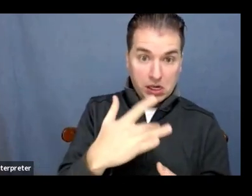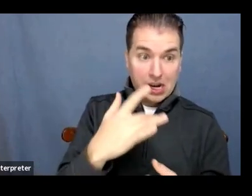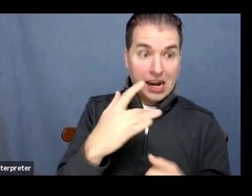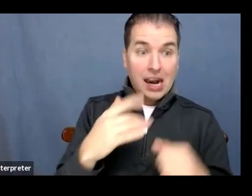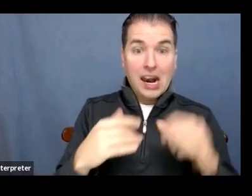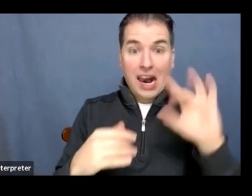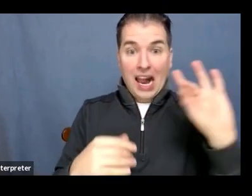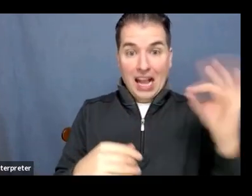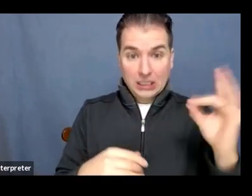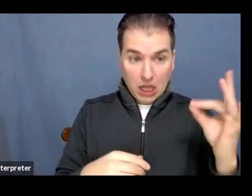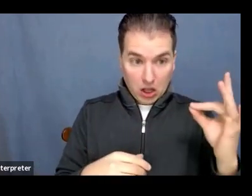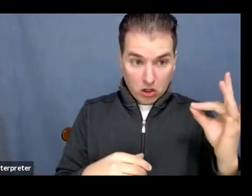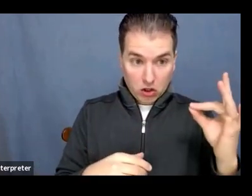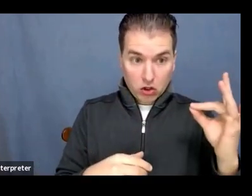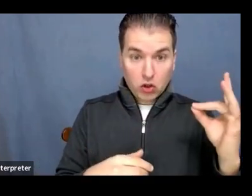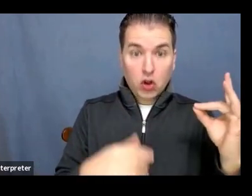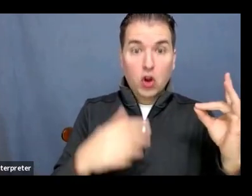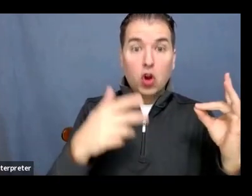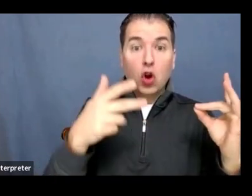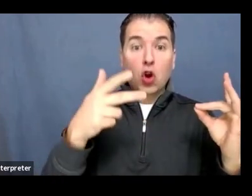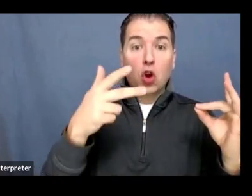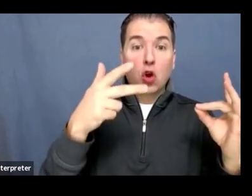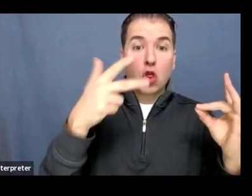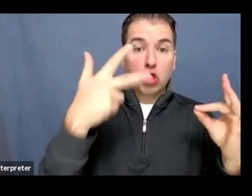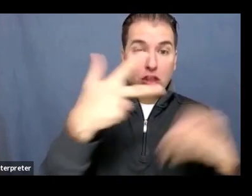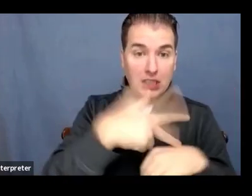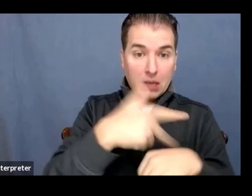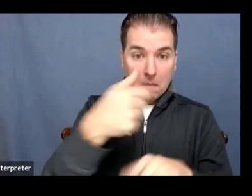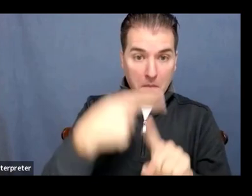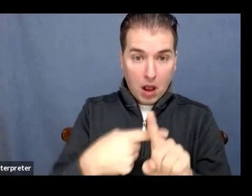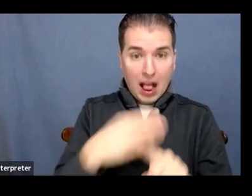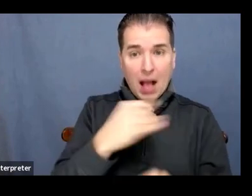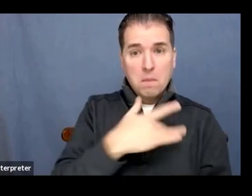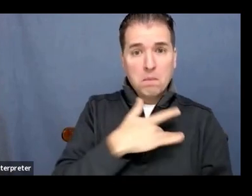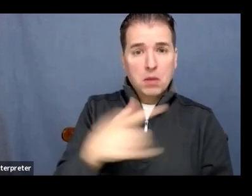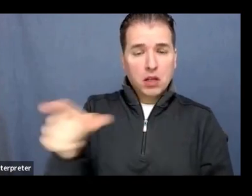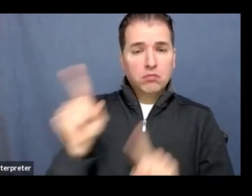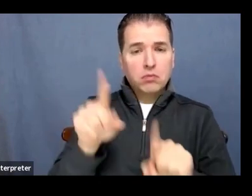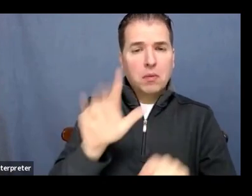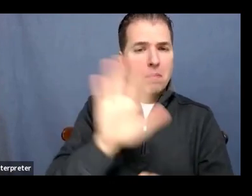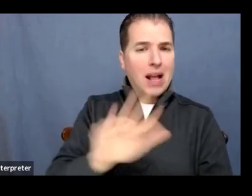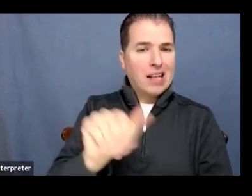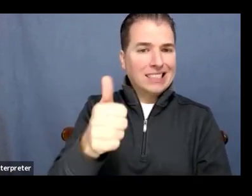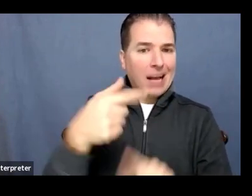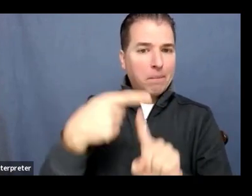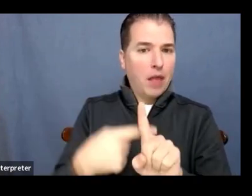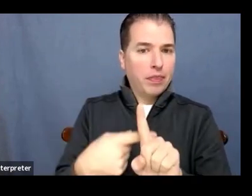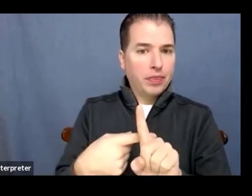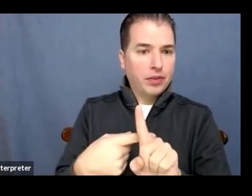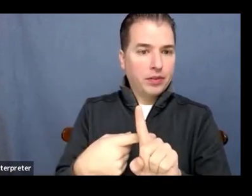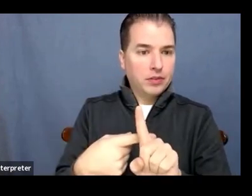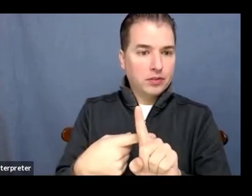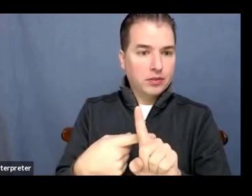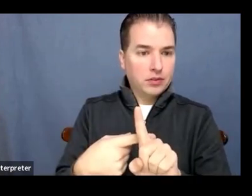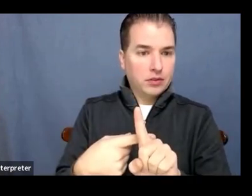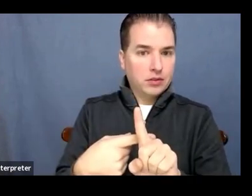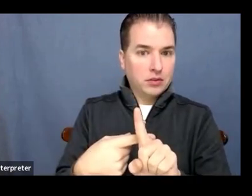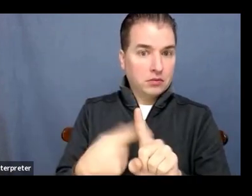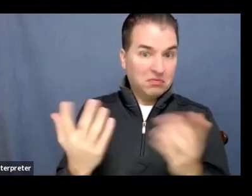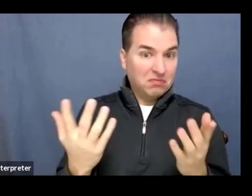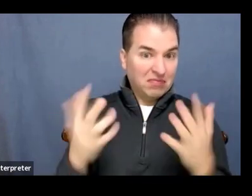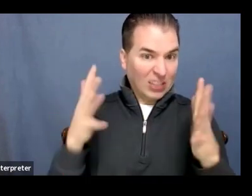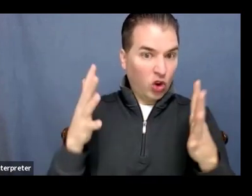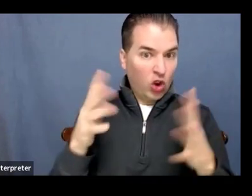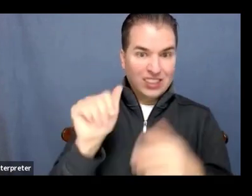customers are going to stay with me for 10 months, giving me an average lifetime sales. I use that word, it's italicized